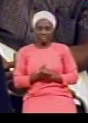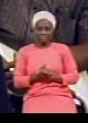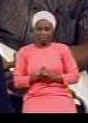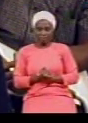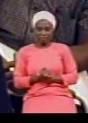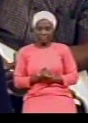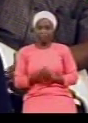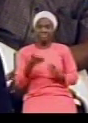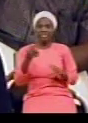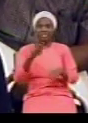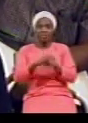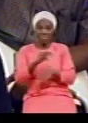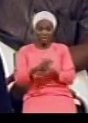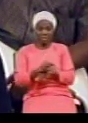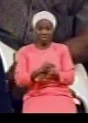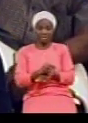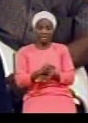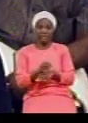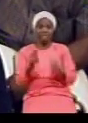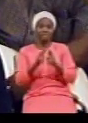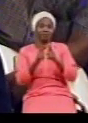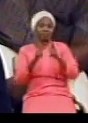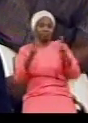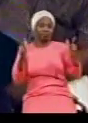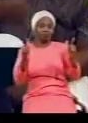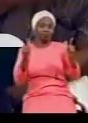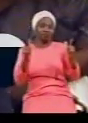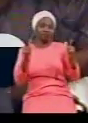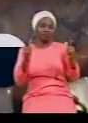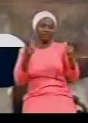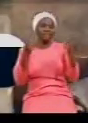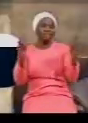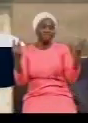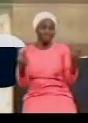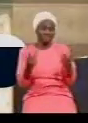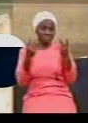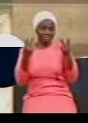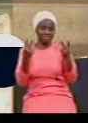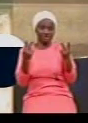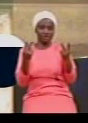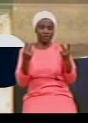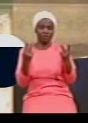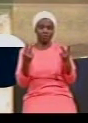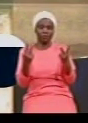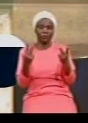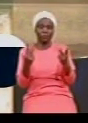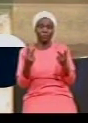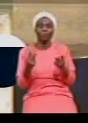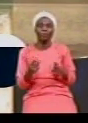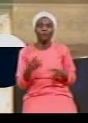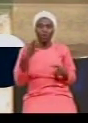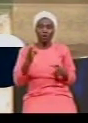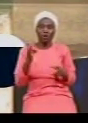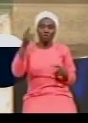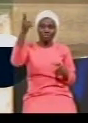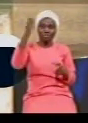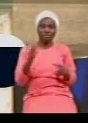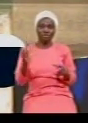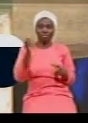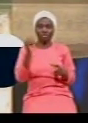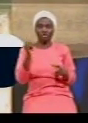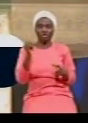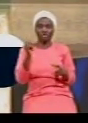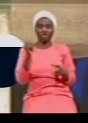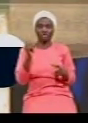The message, the supernatural victory of God's commissioned servants. Three things we're looking at.